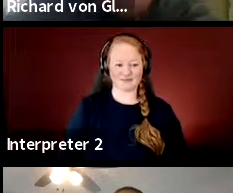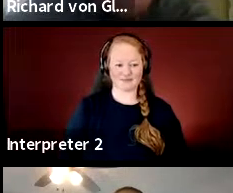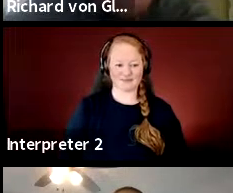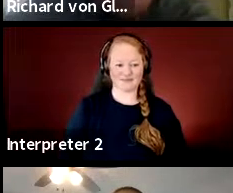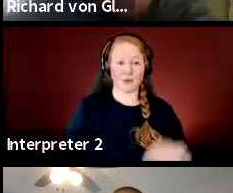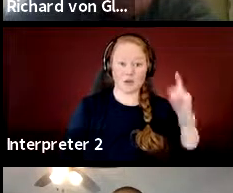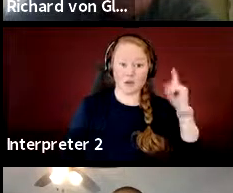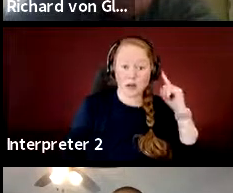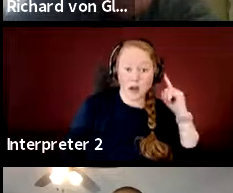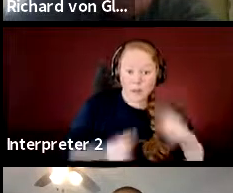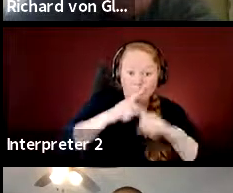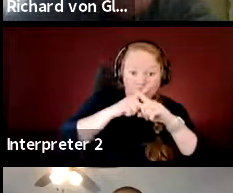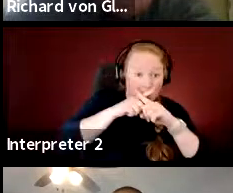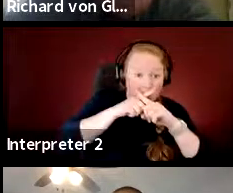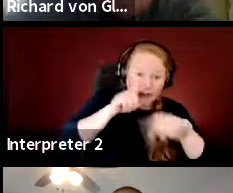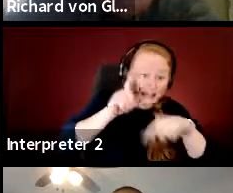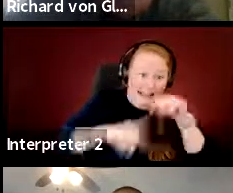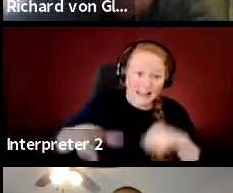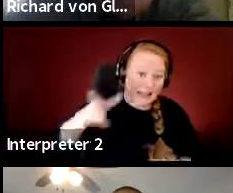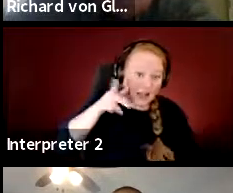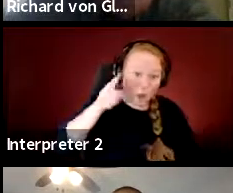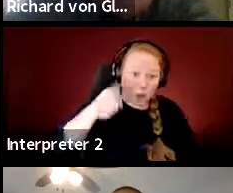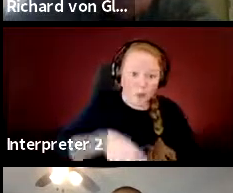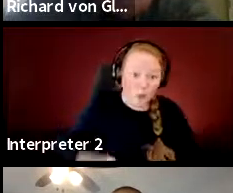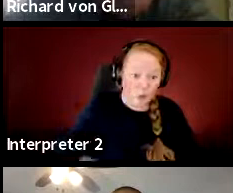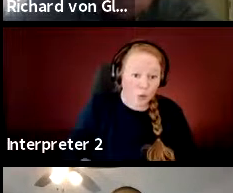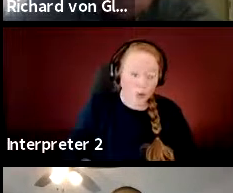Joan, you're on mute. We can't hear you.